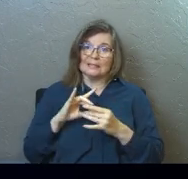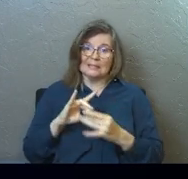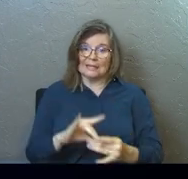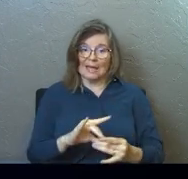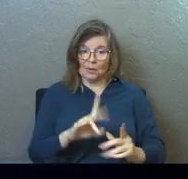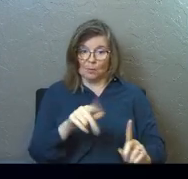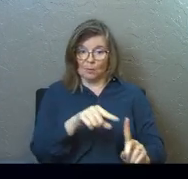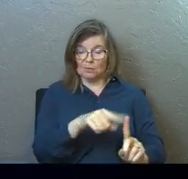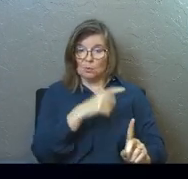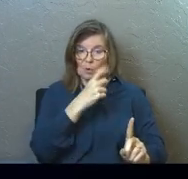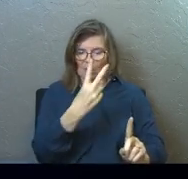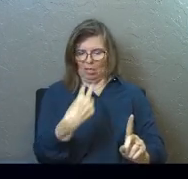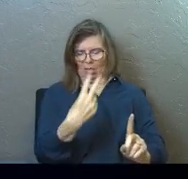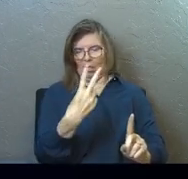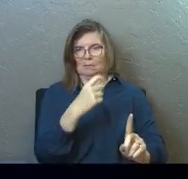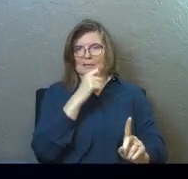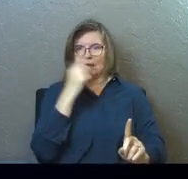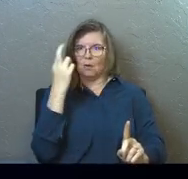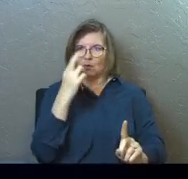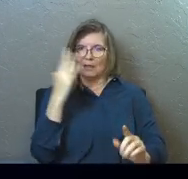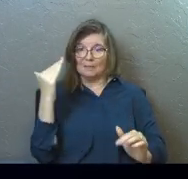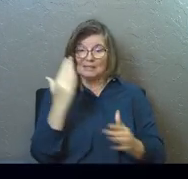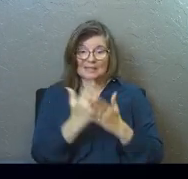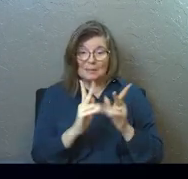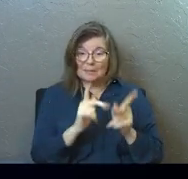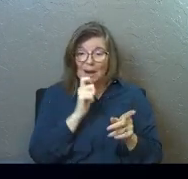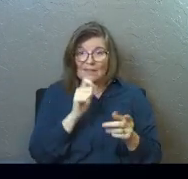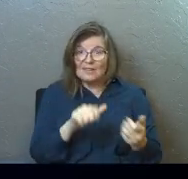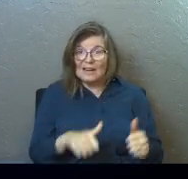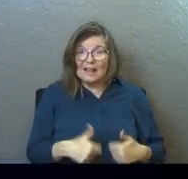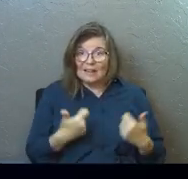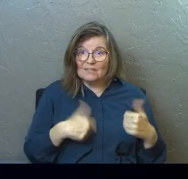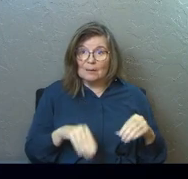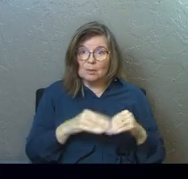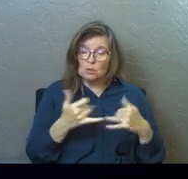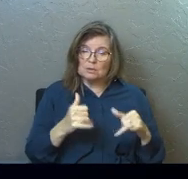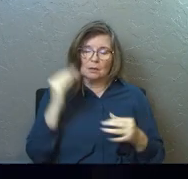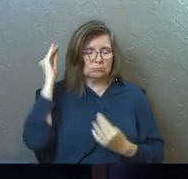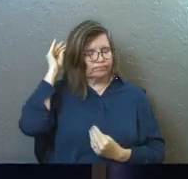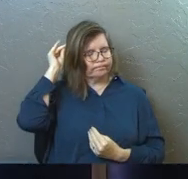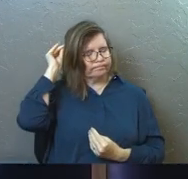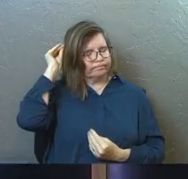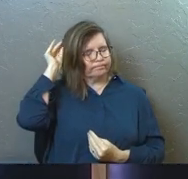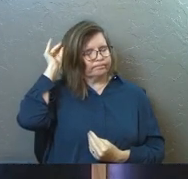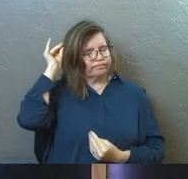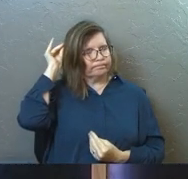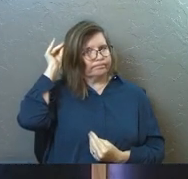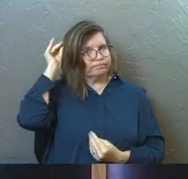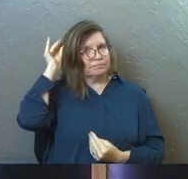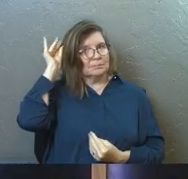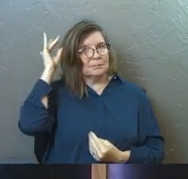with unrealistic expectations. Some of them aren't even alive anymore. You just still hear their voice.